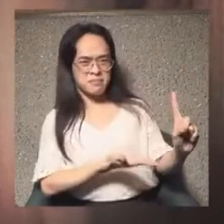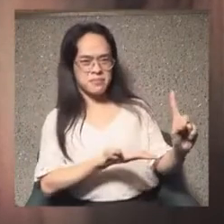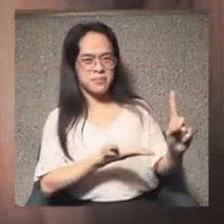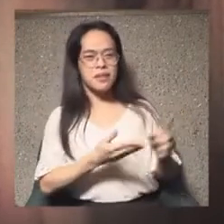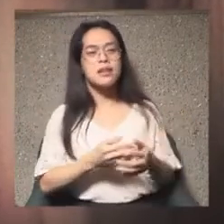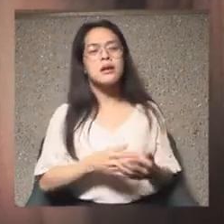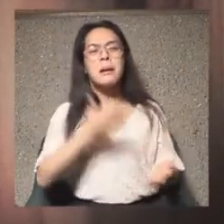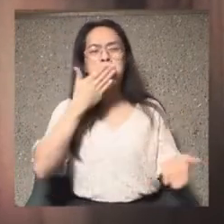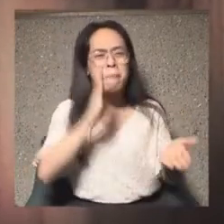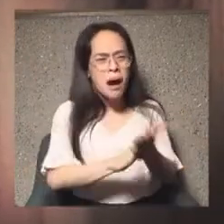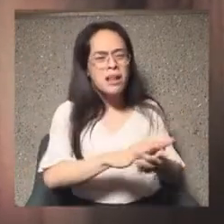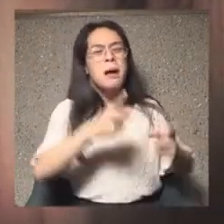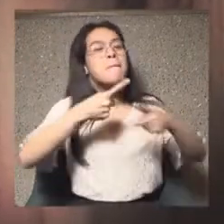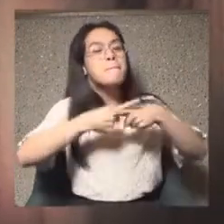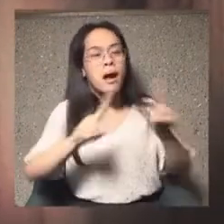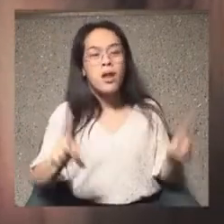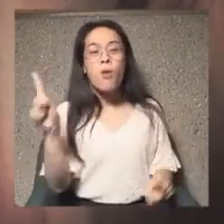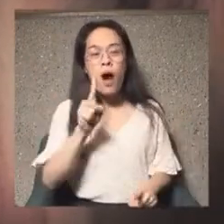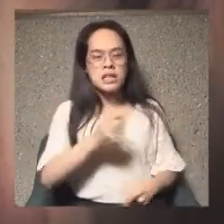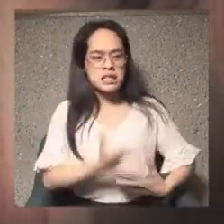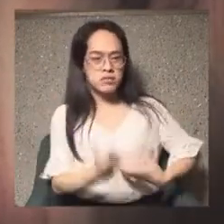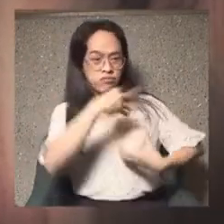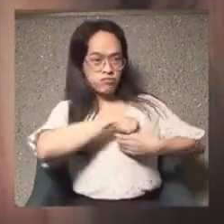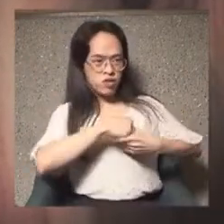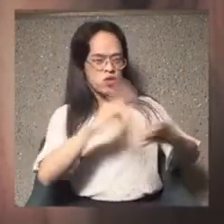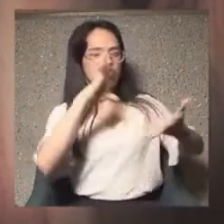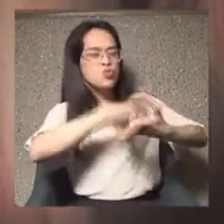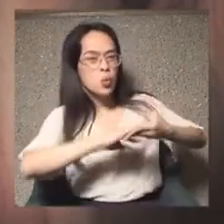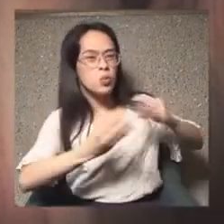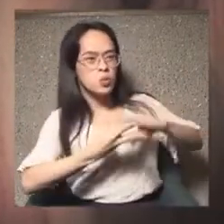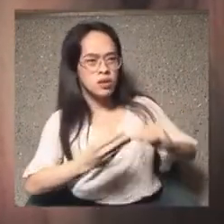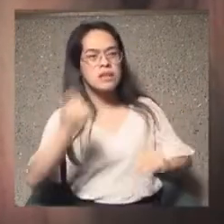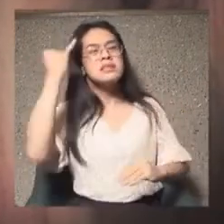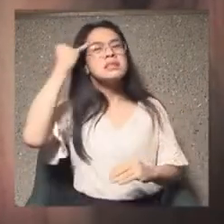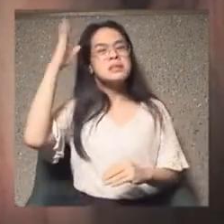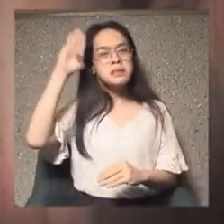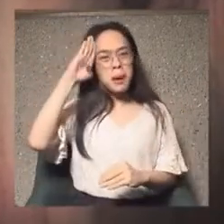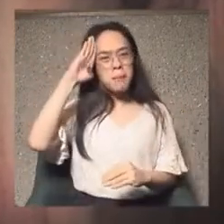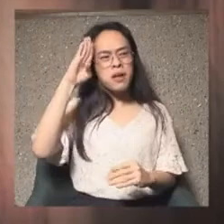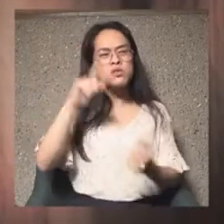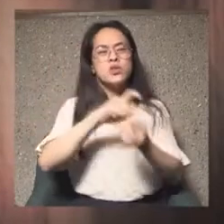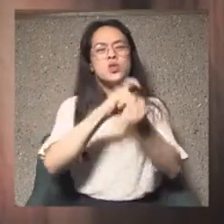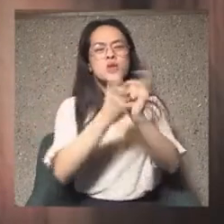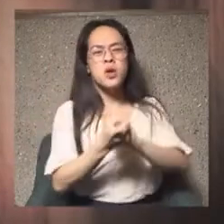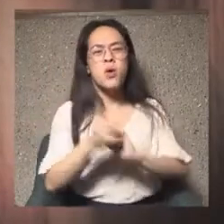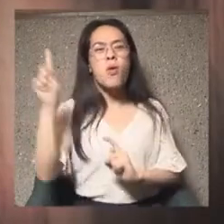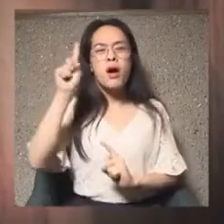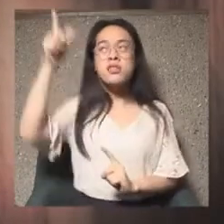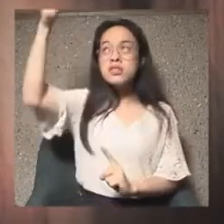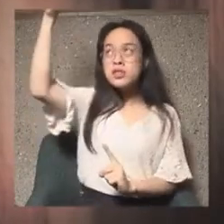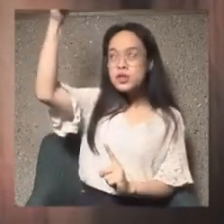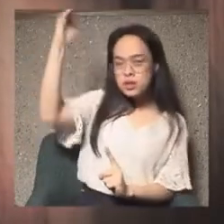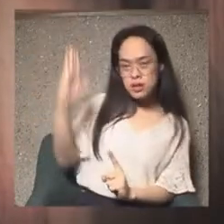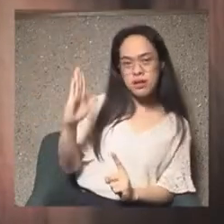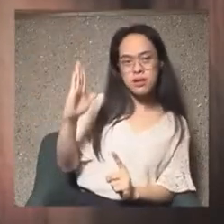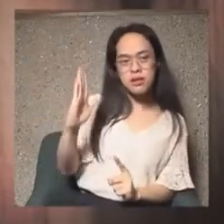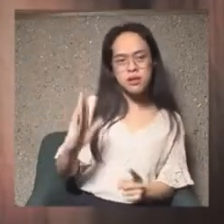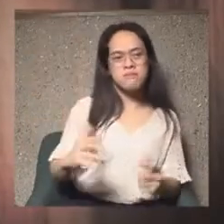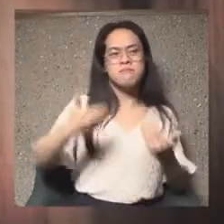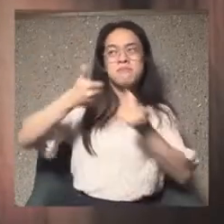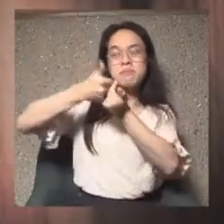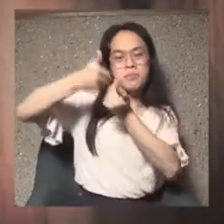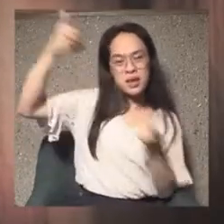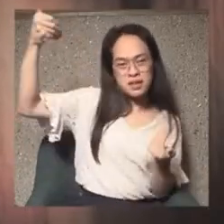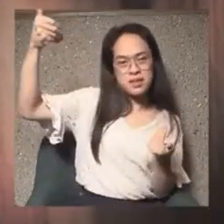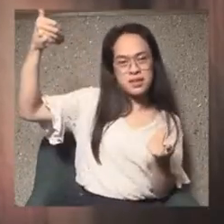But in the story of Jacob, instead of God abandoning him,